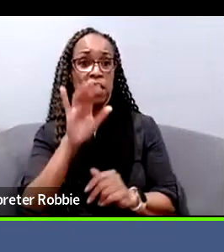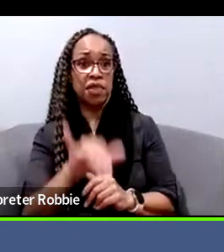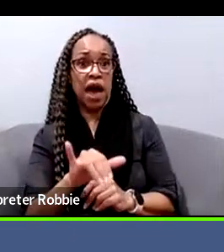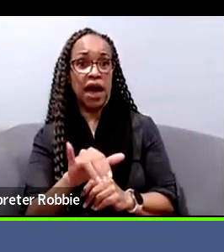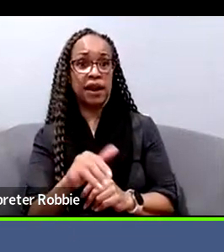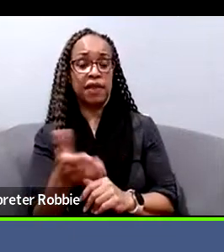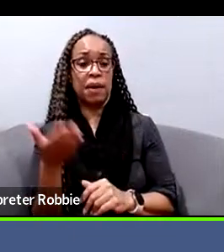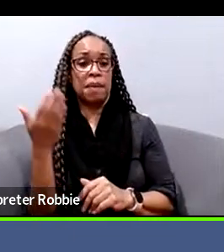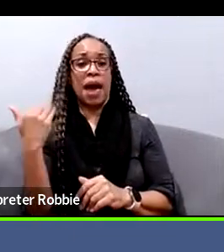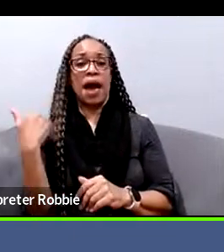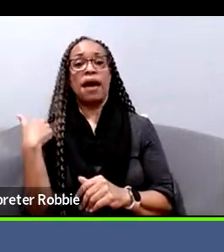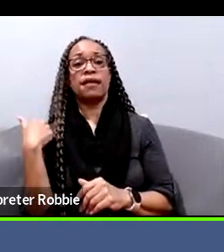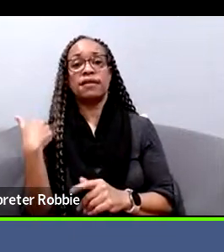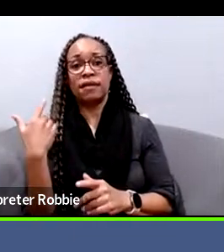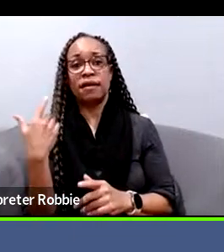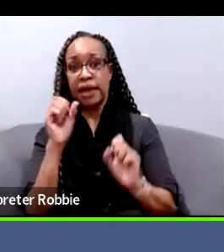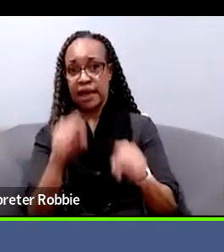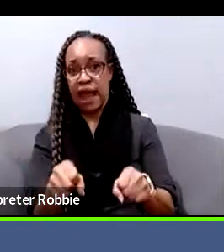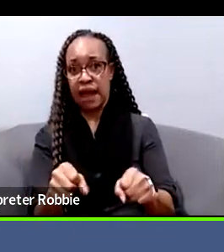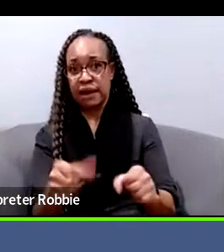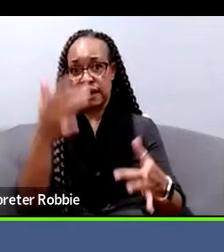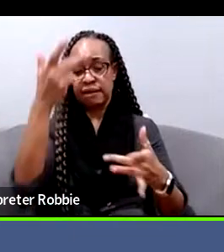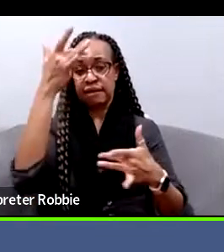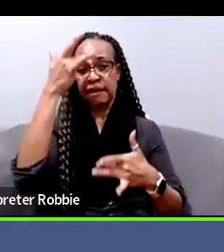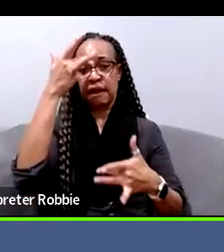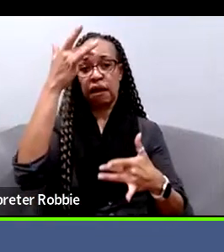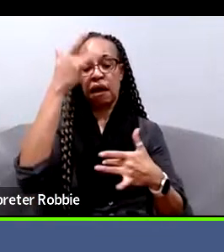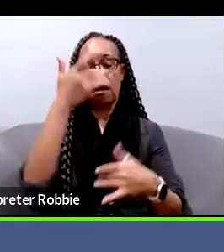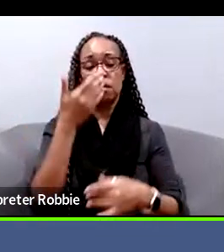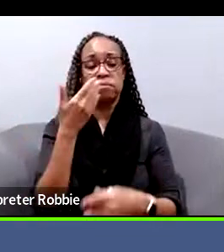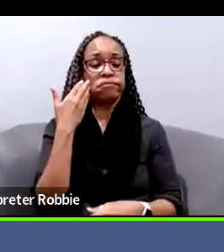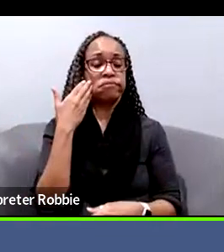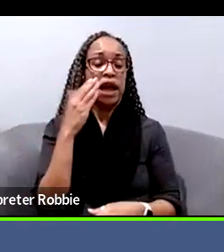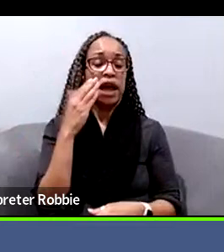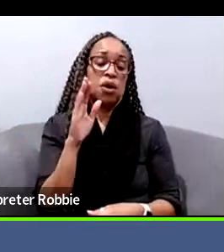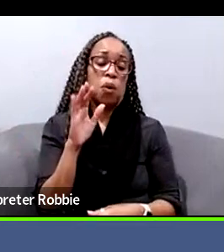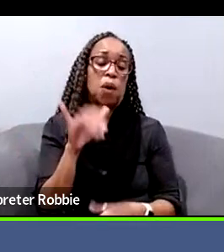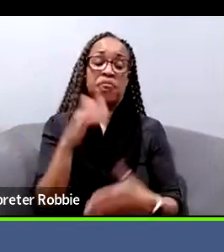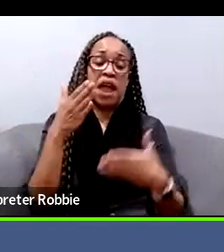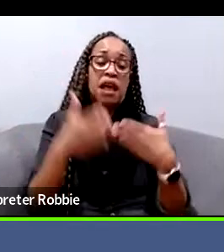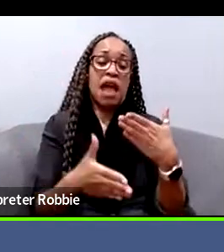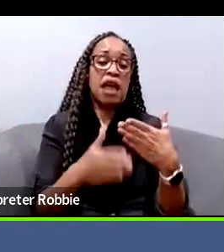see impacts. And I don't know what the endpoint is.